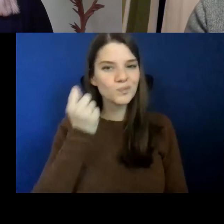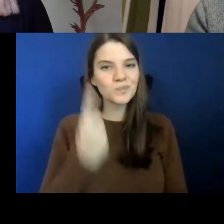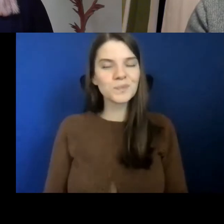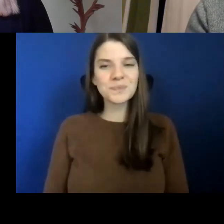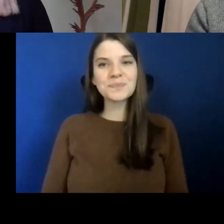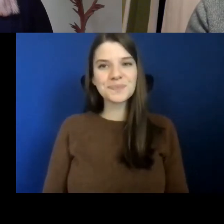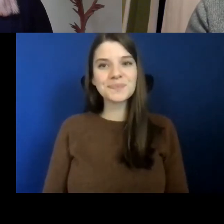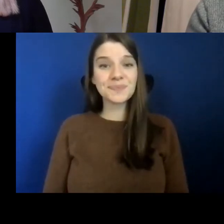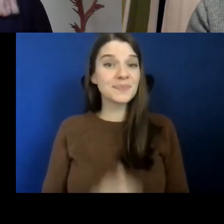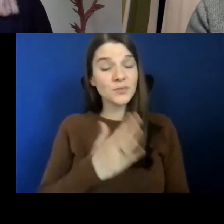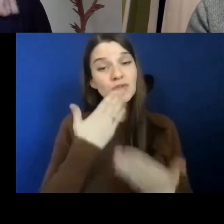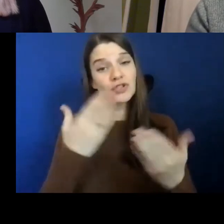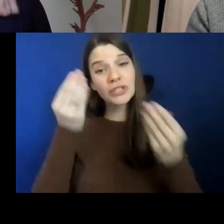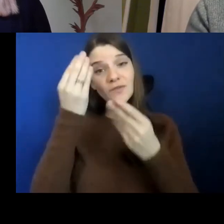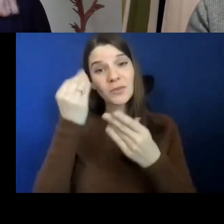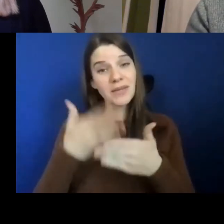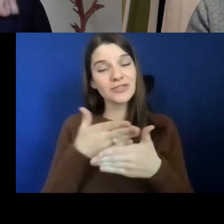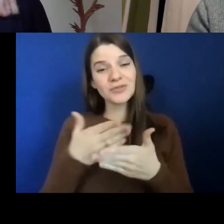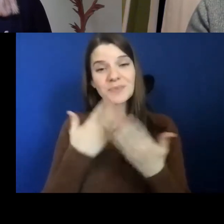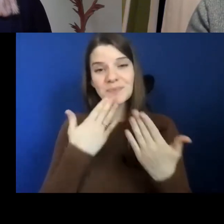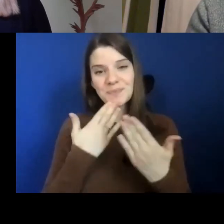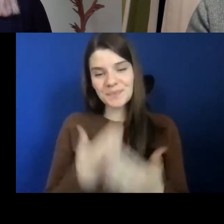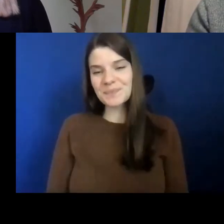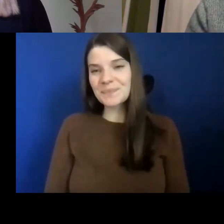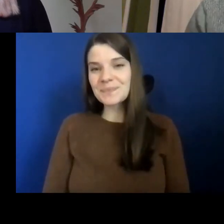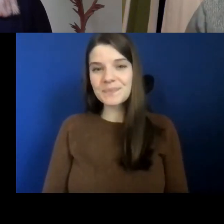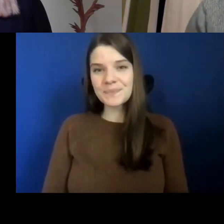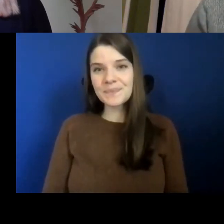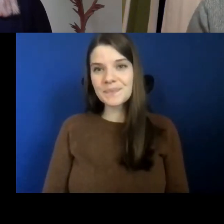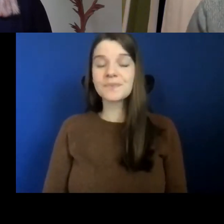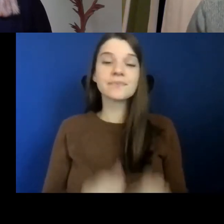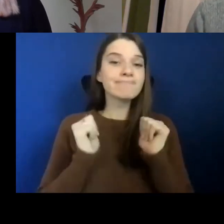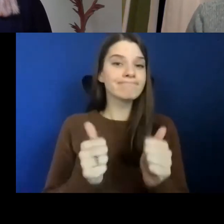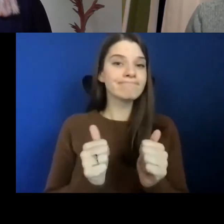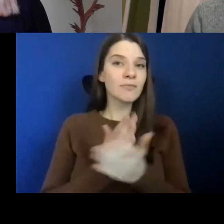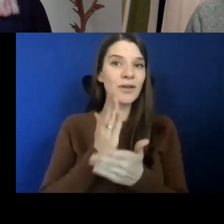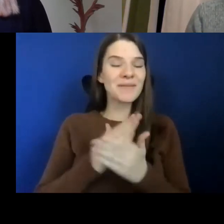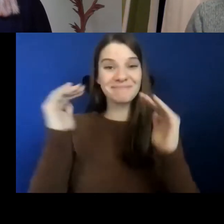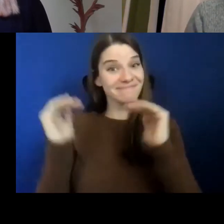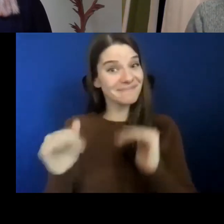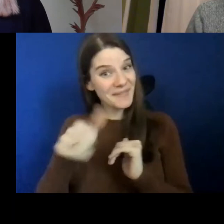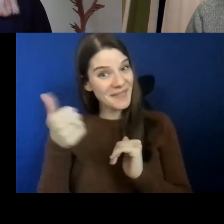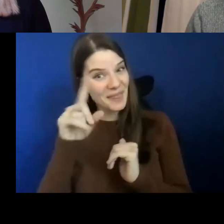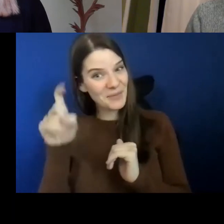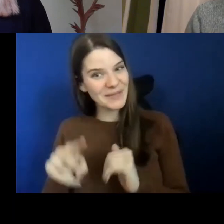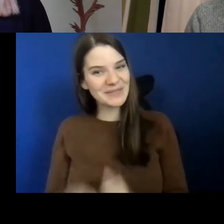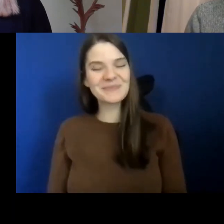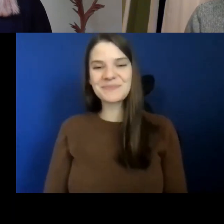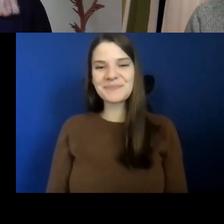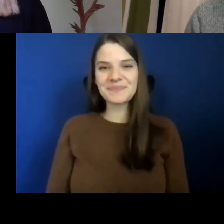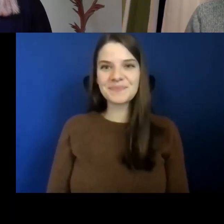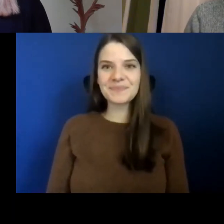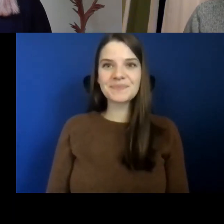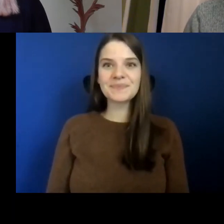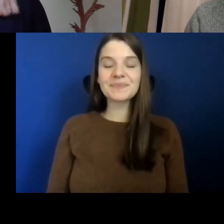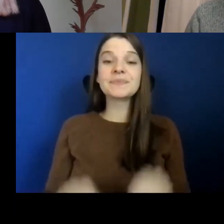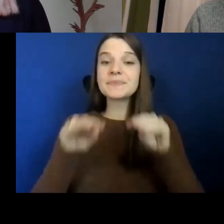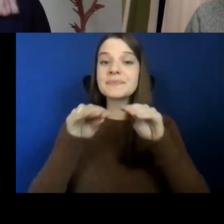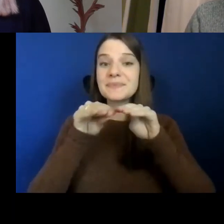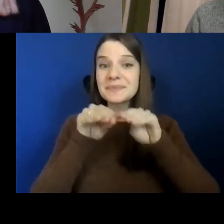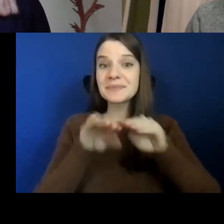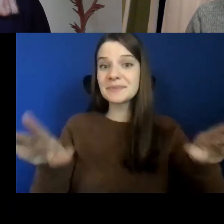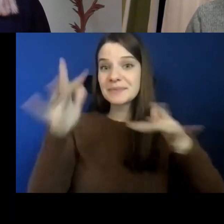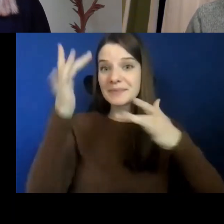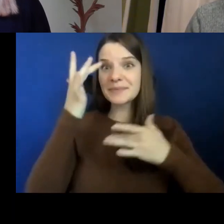That's really good information. All right, so here's another question for you. The pandemic has